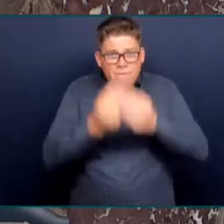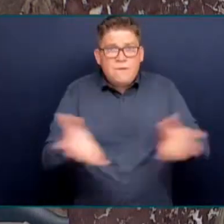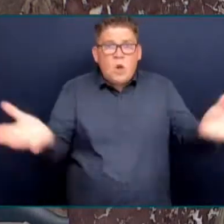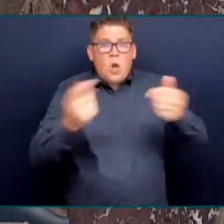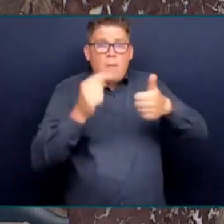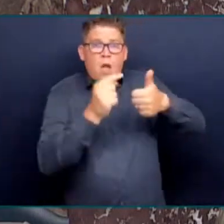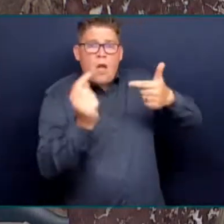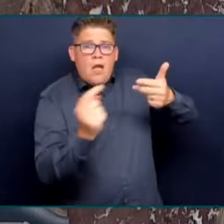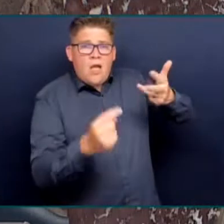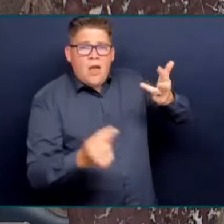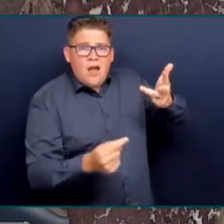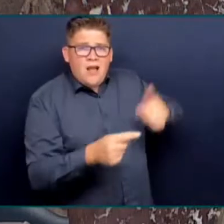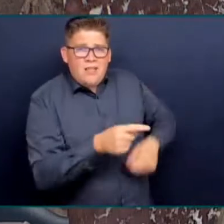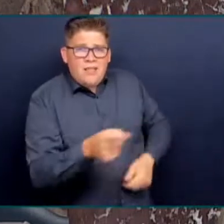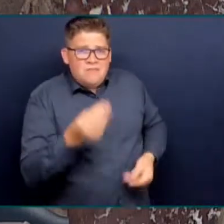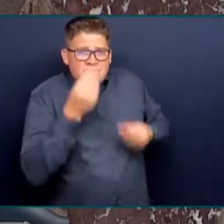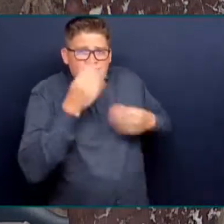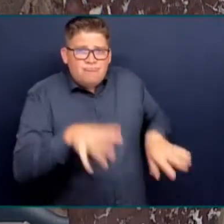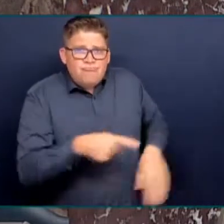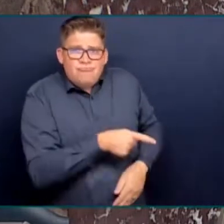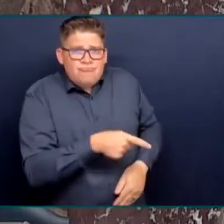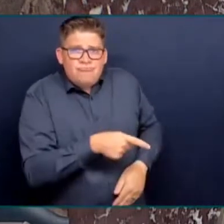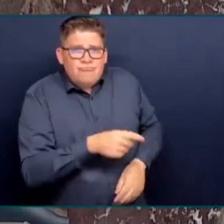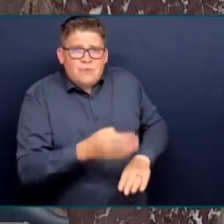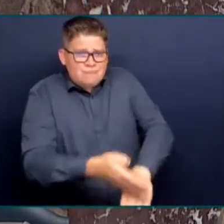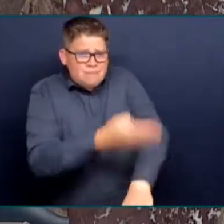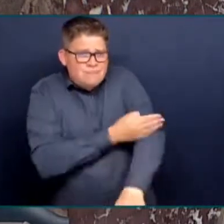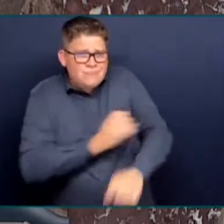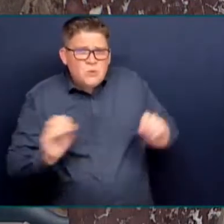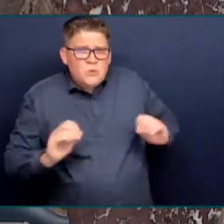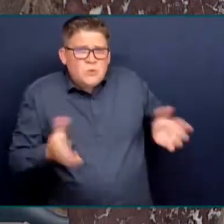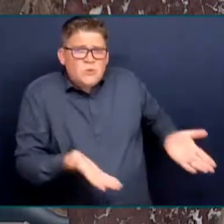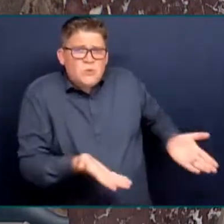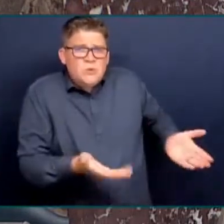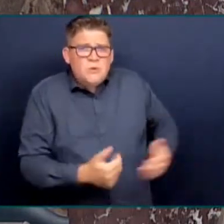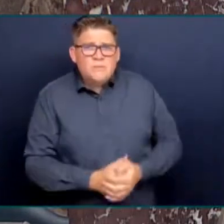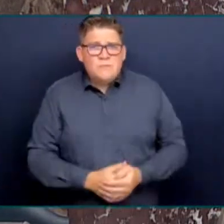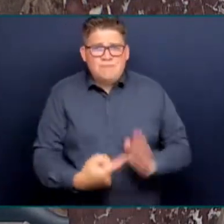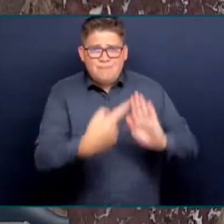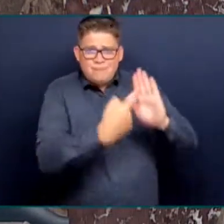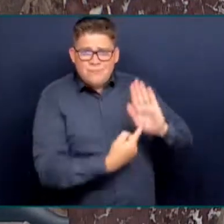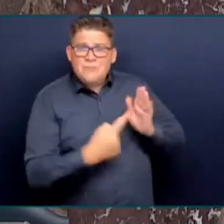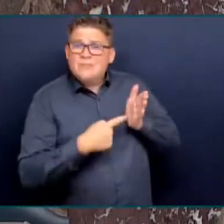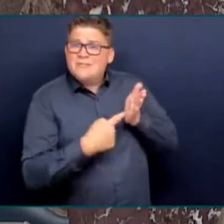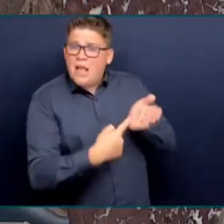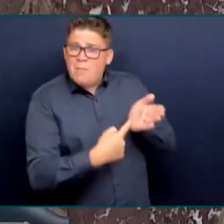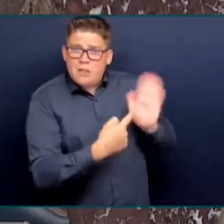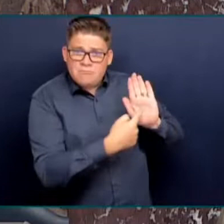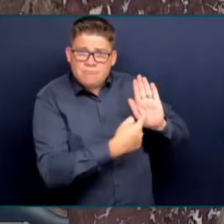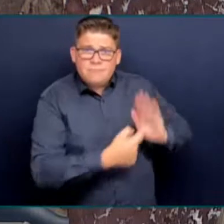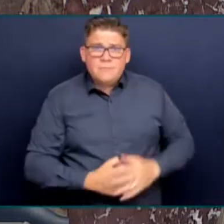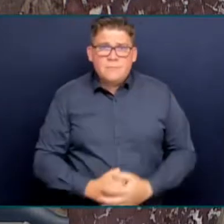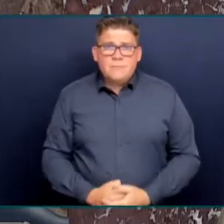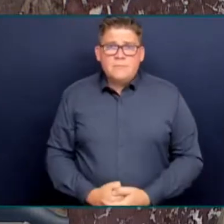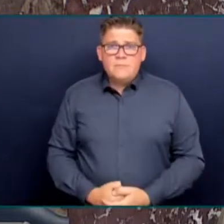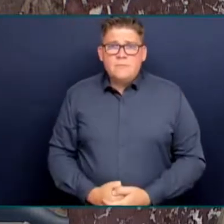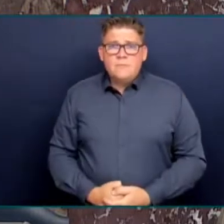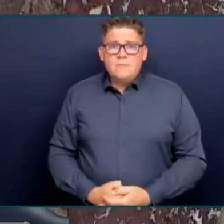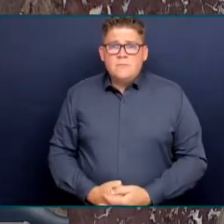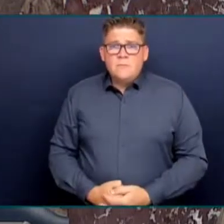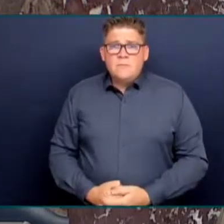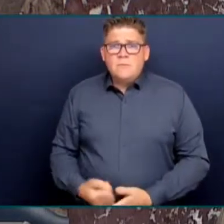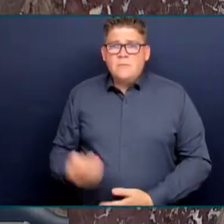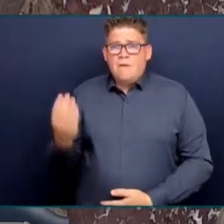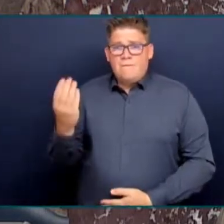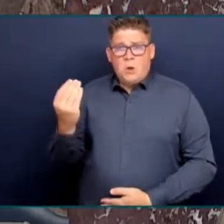services or results. To take just one example, over 14 months ago, the minister made a